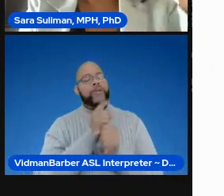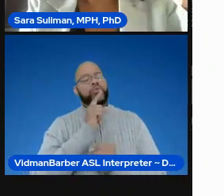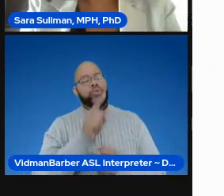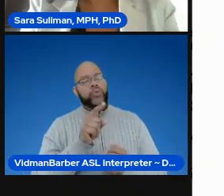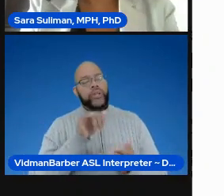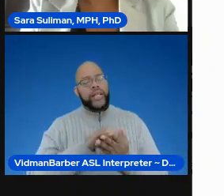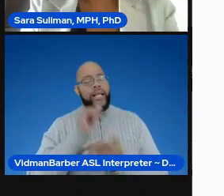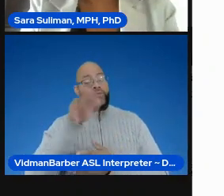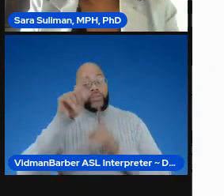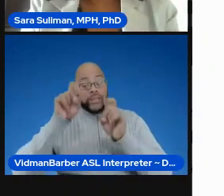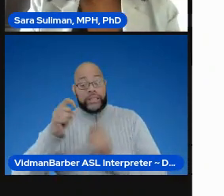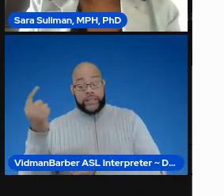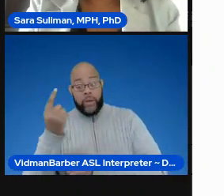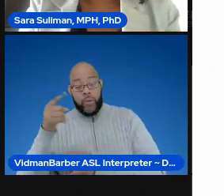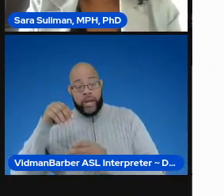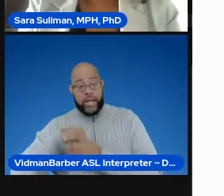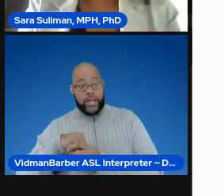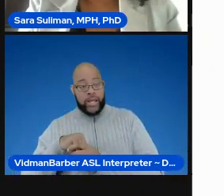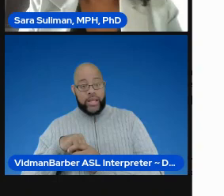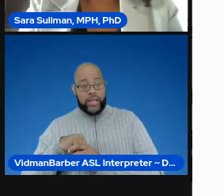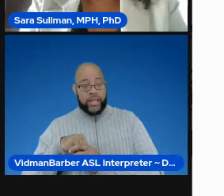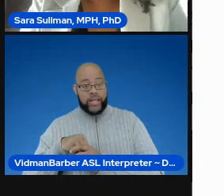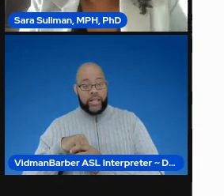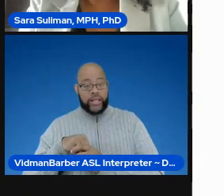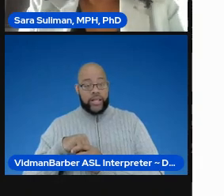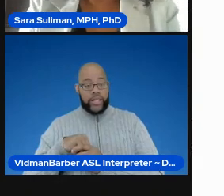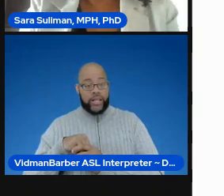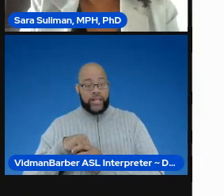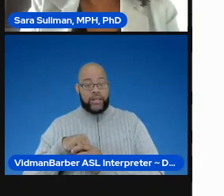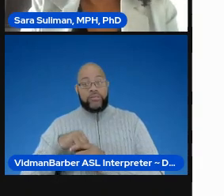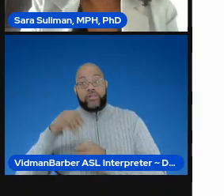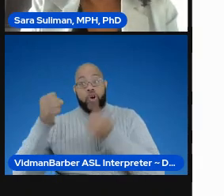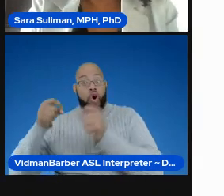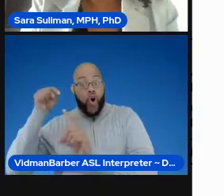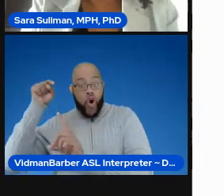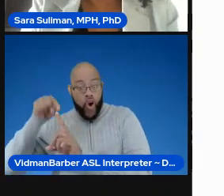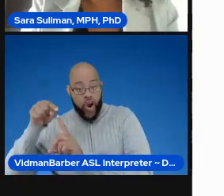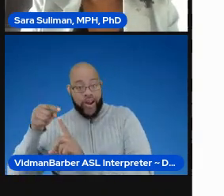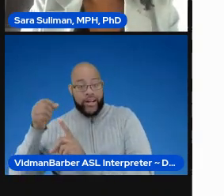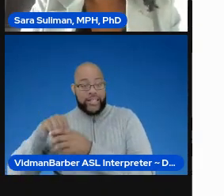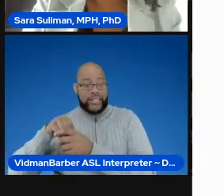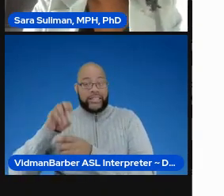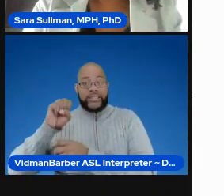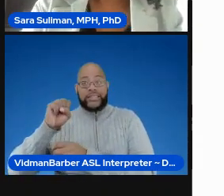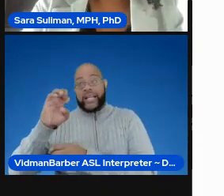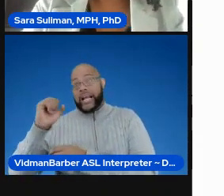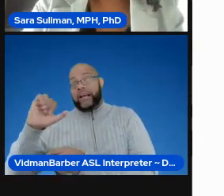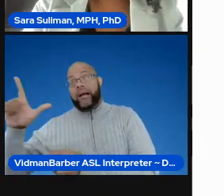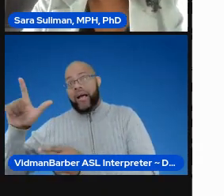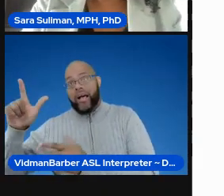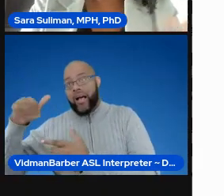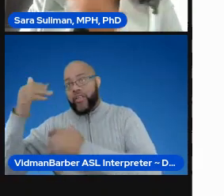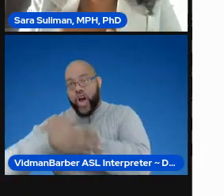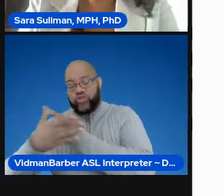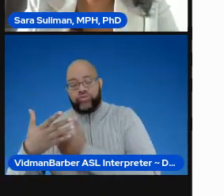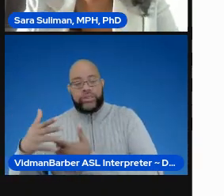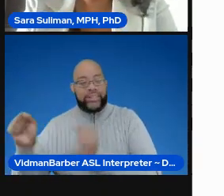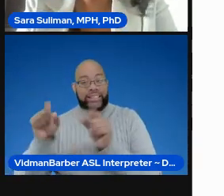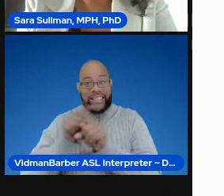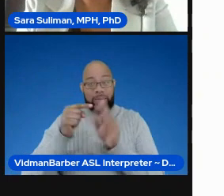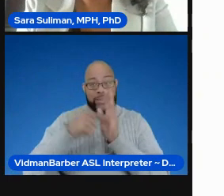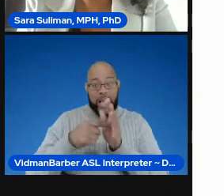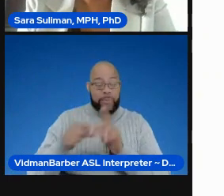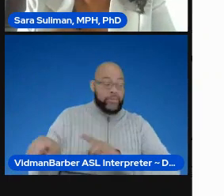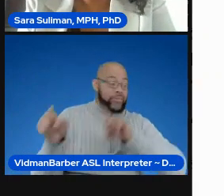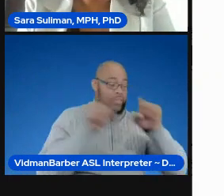that if you test someone in Dakar, in Senegal, for example, and take the same sample and